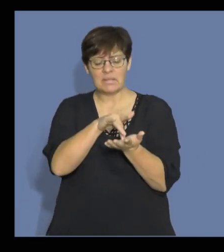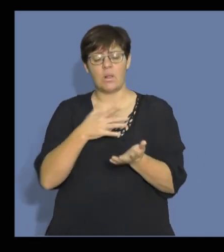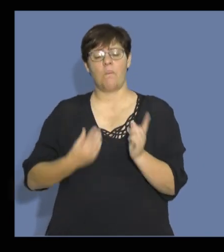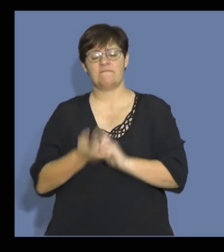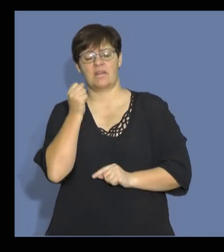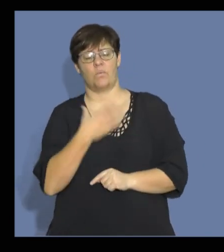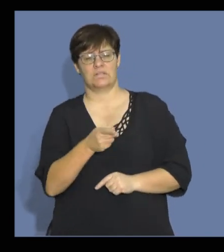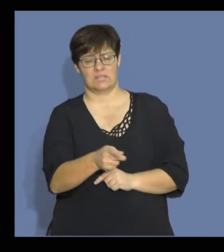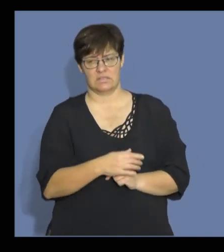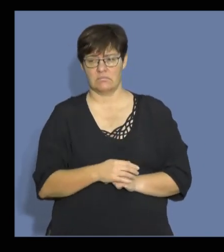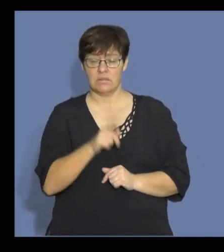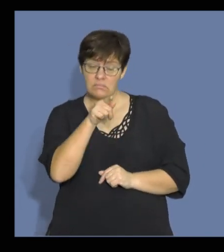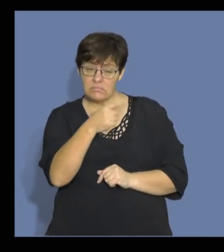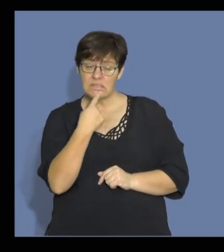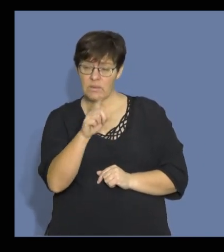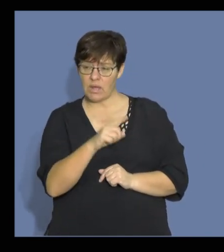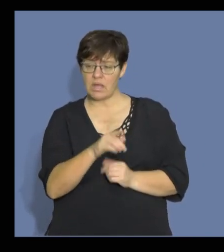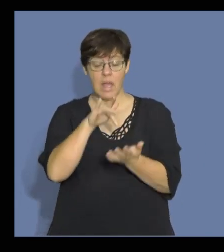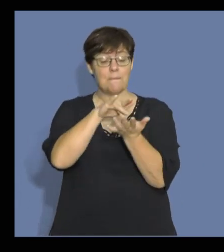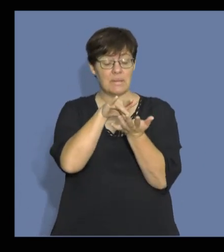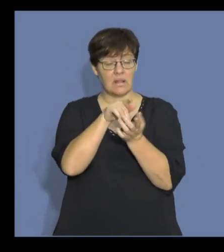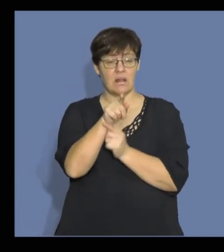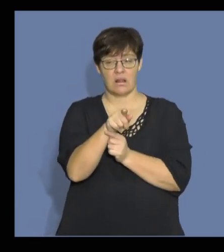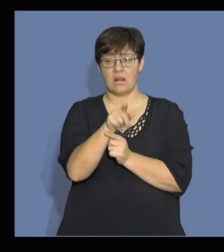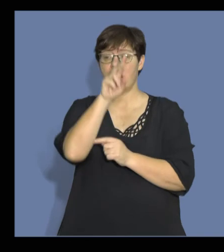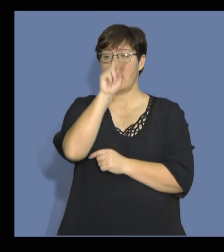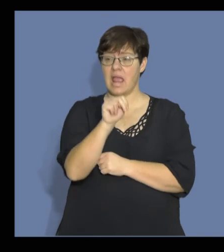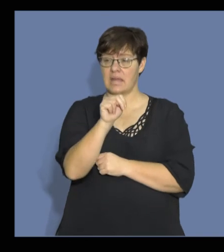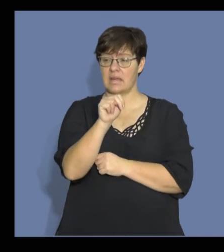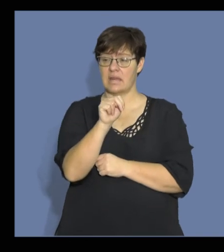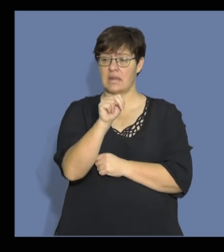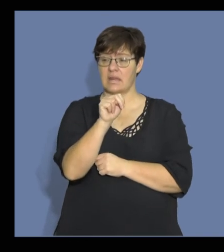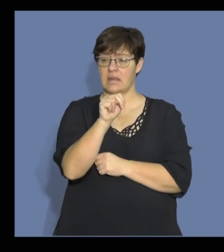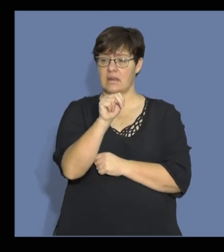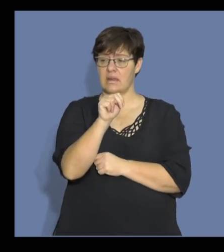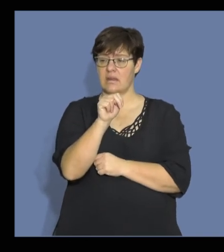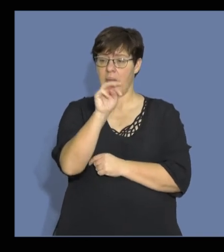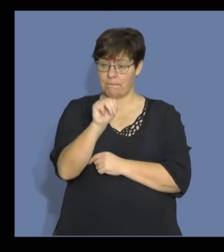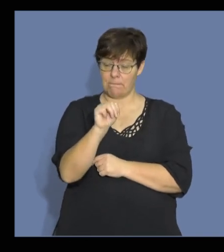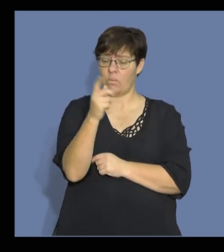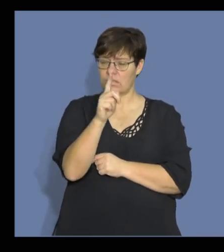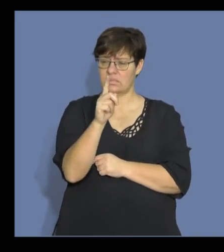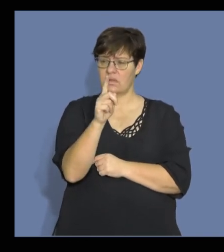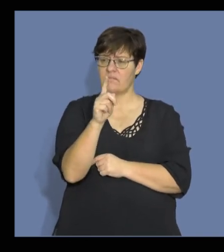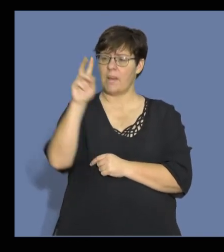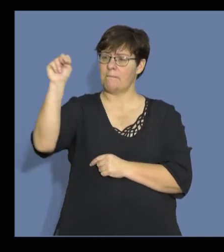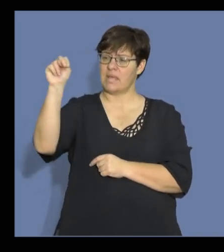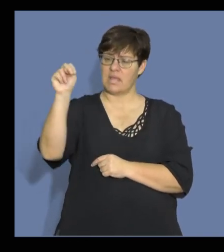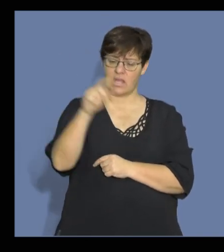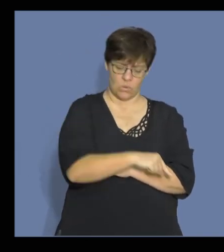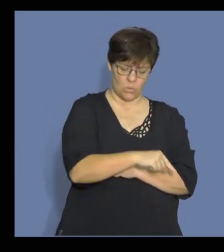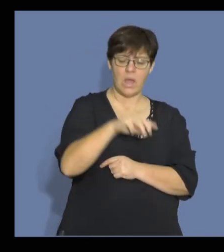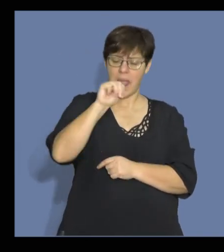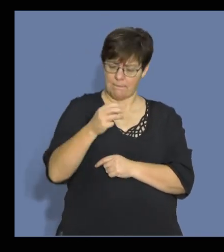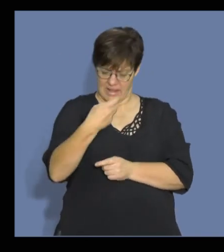right? If we read this question, they say the midpoint M of PQ is 3, 9. They've given me